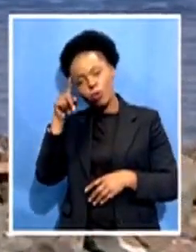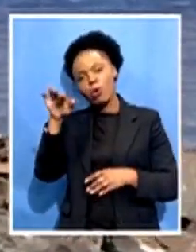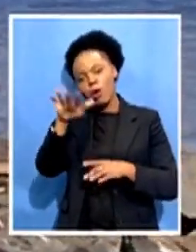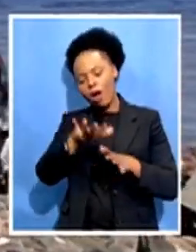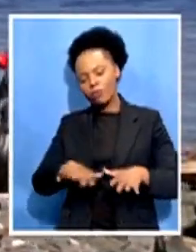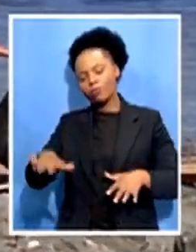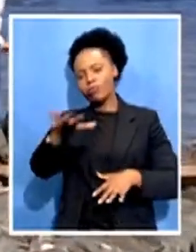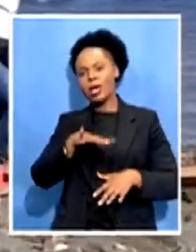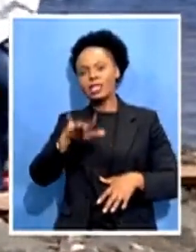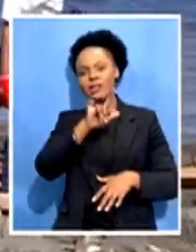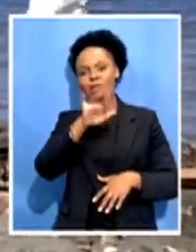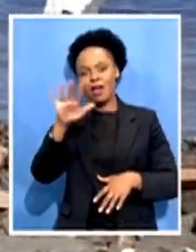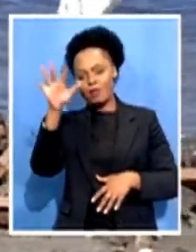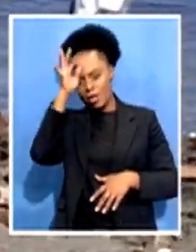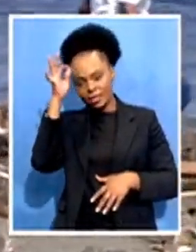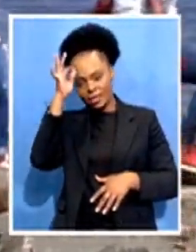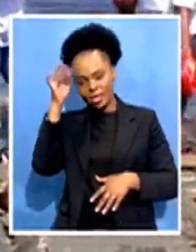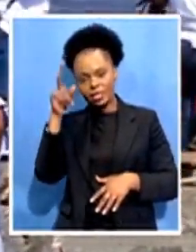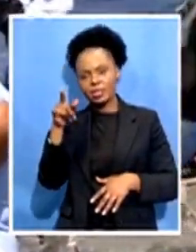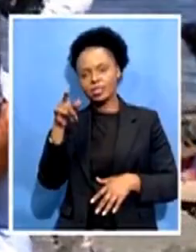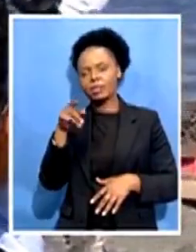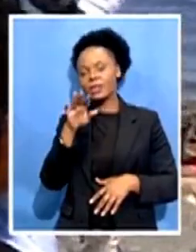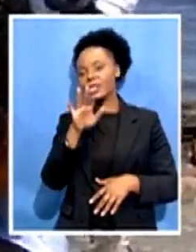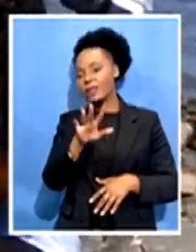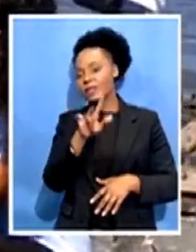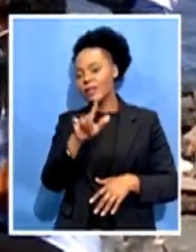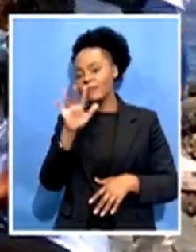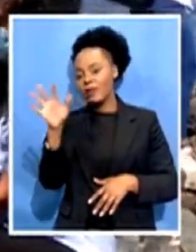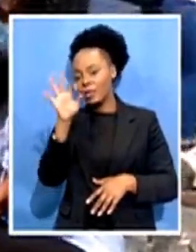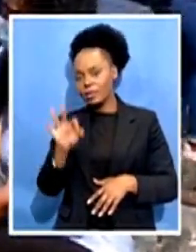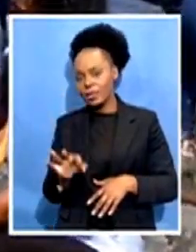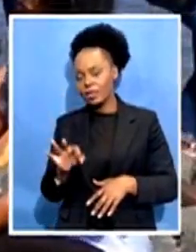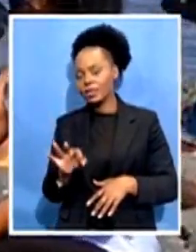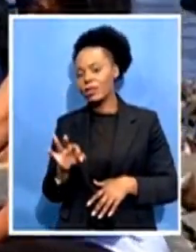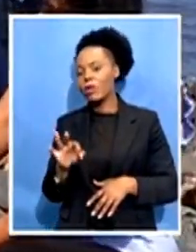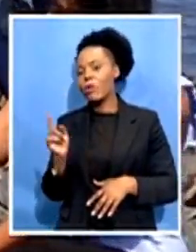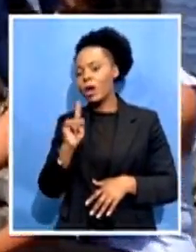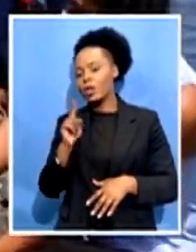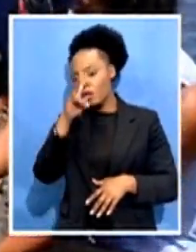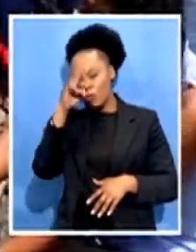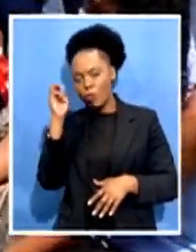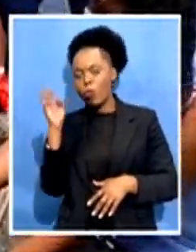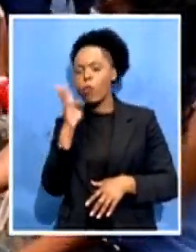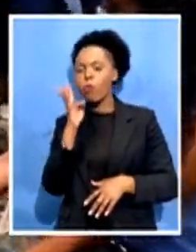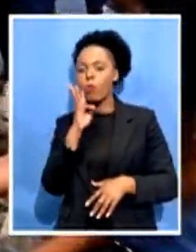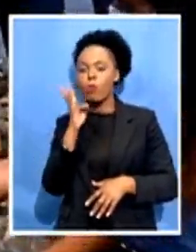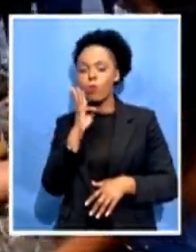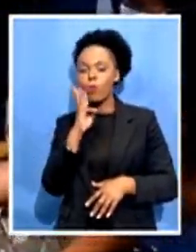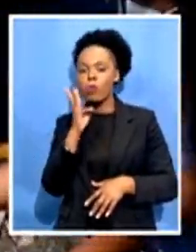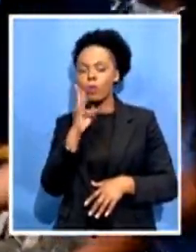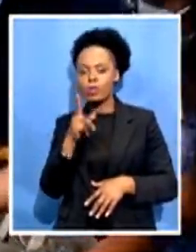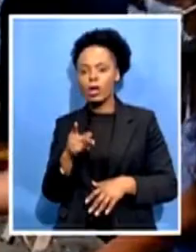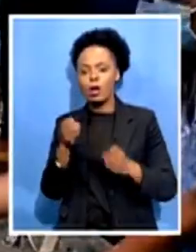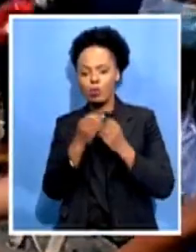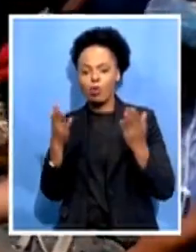water. And a lot of, you know, the pollution that happens in the water is going unnoticed. And of that 75%,